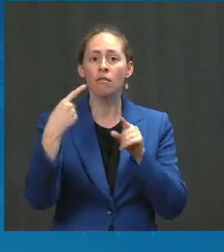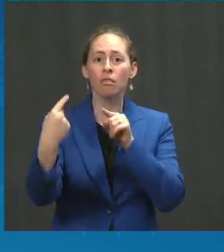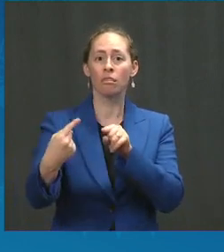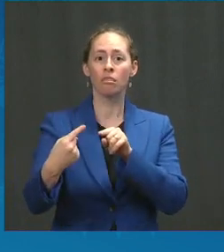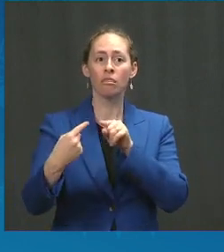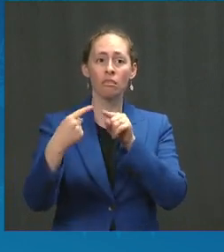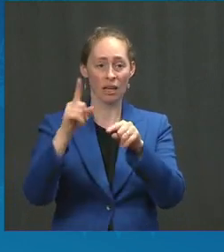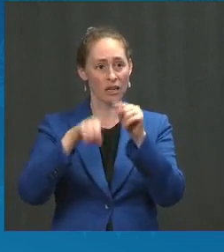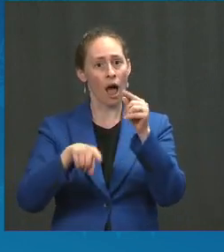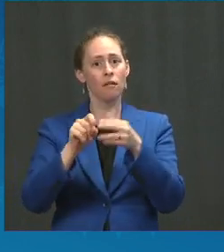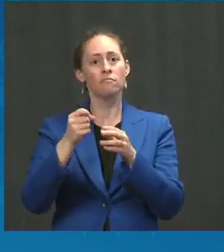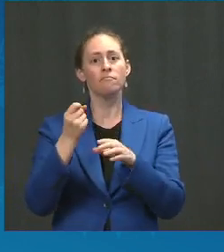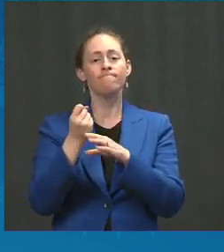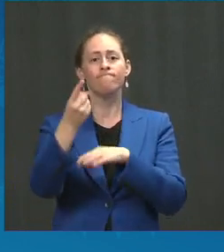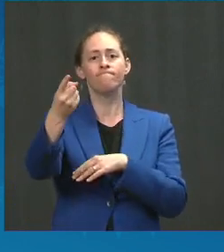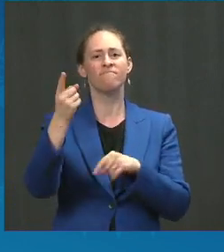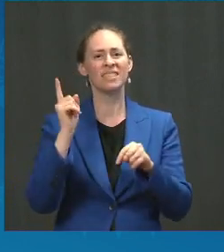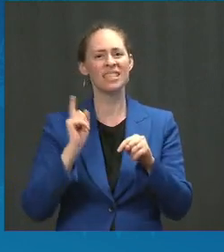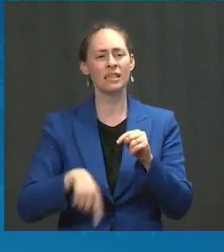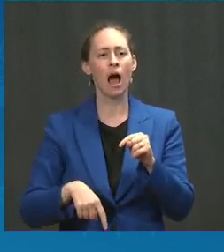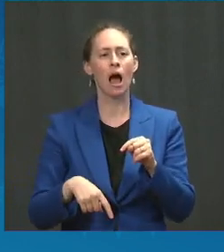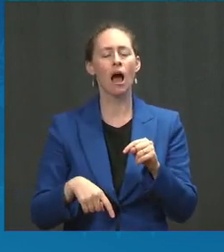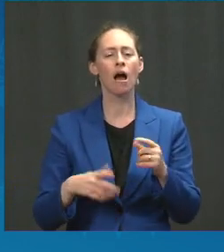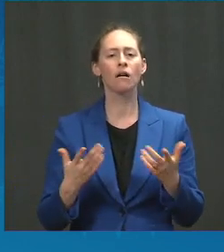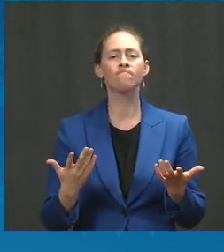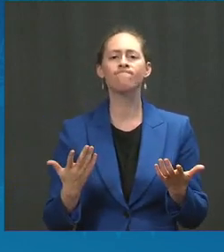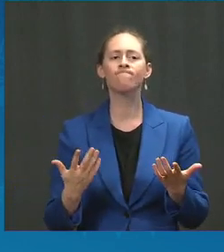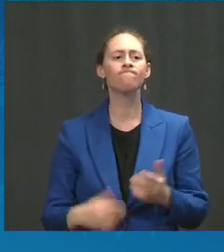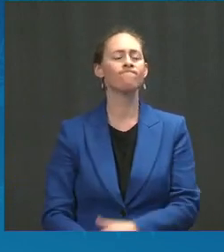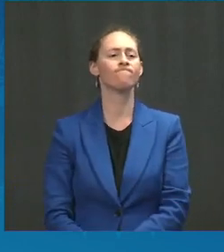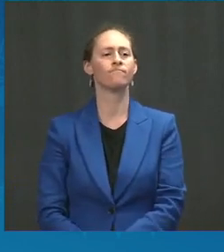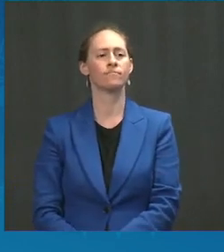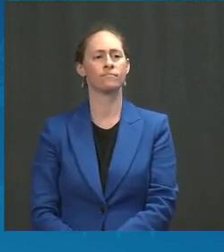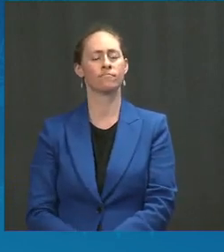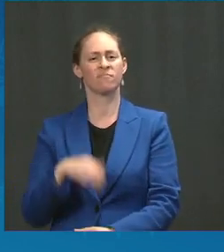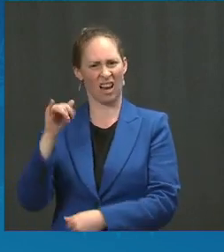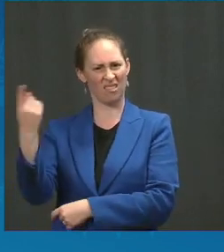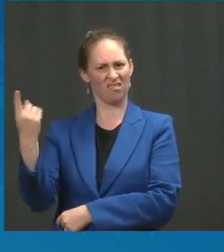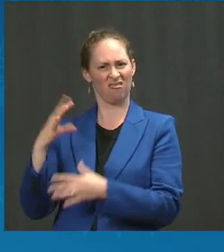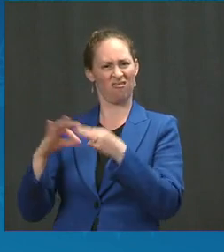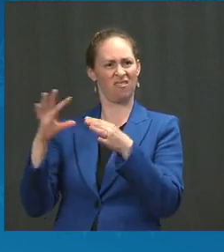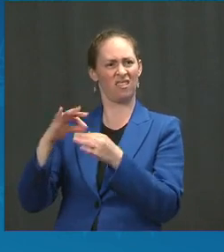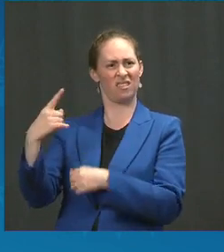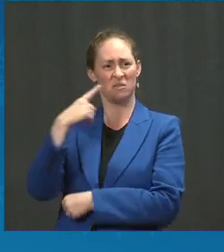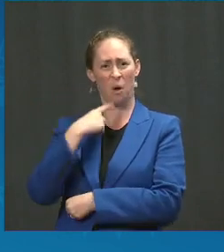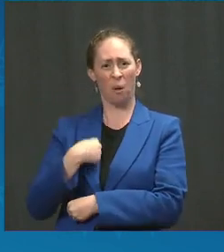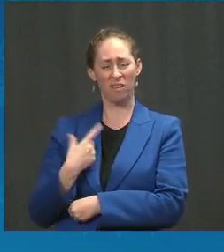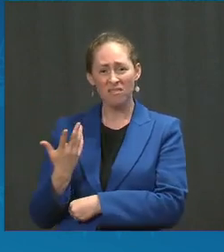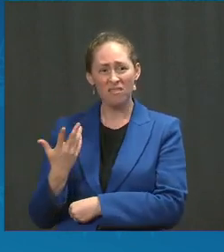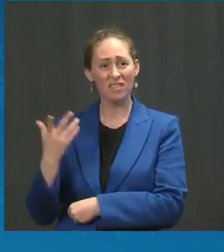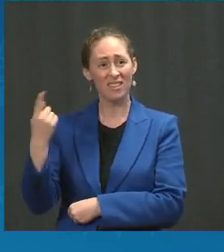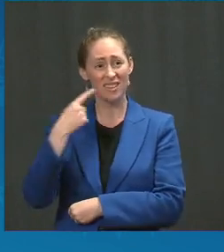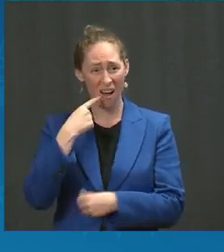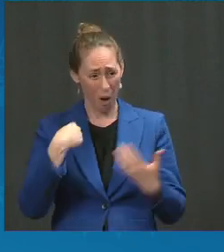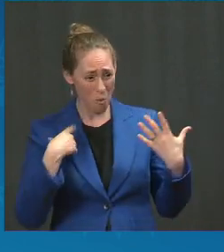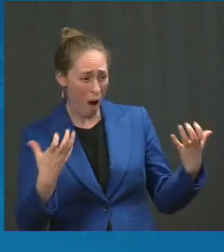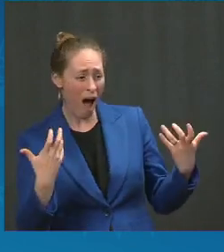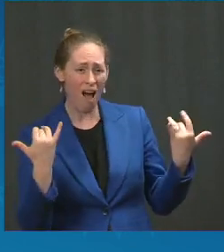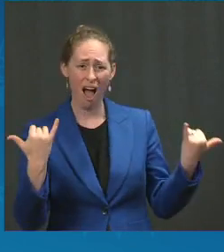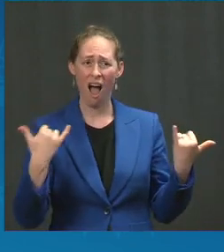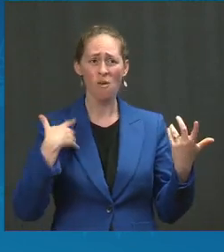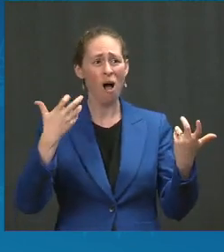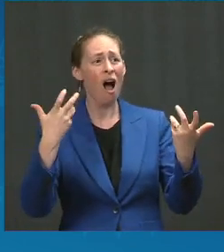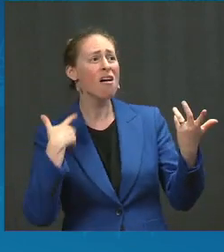immediately. So, what she said to me is, I want to be competitive. I feel that